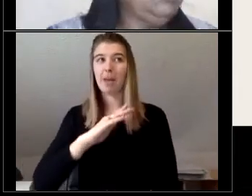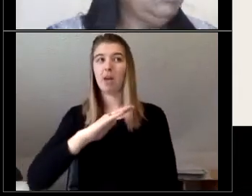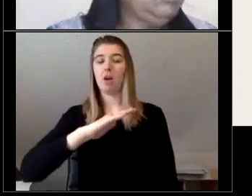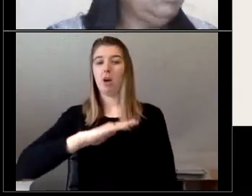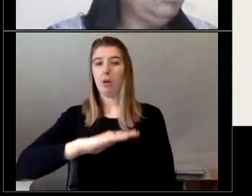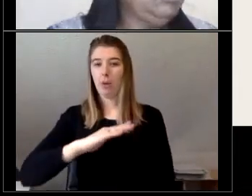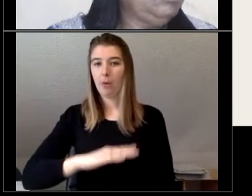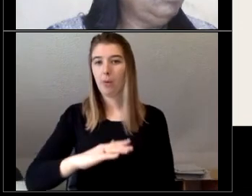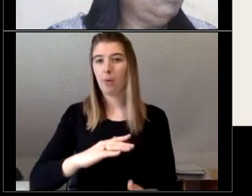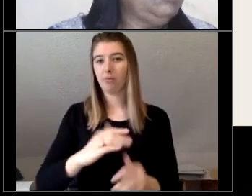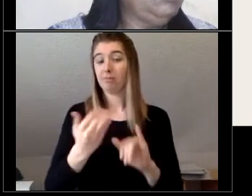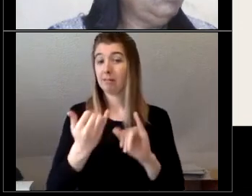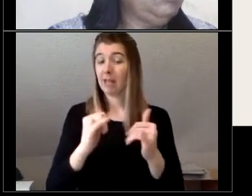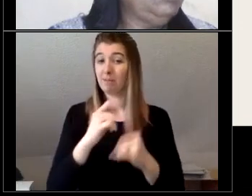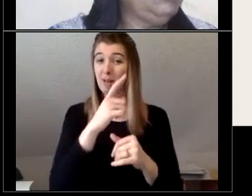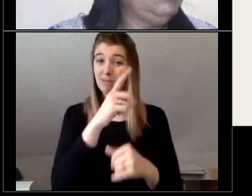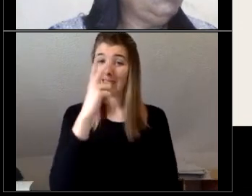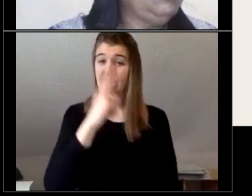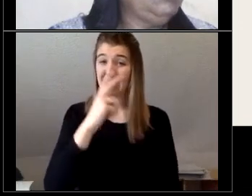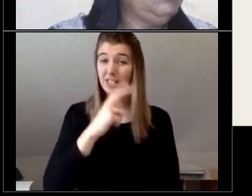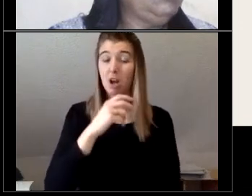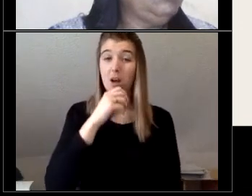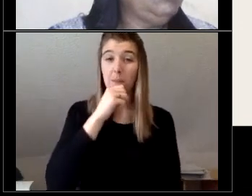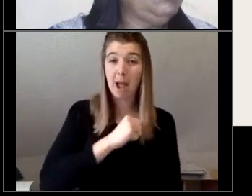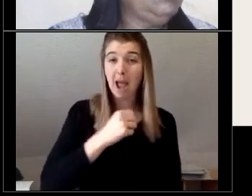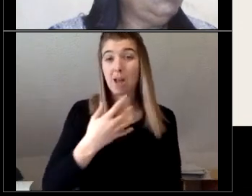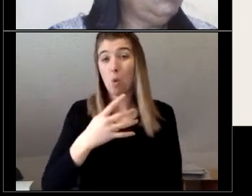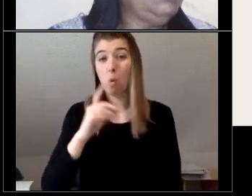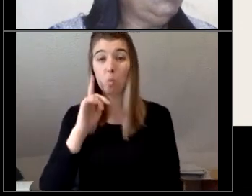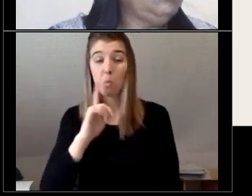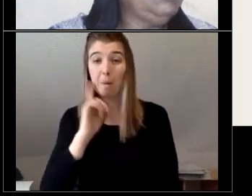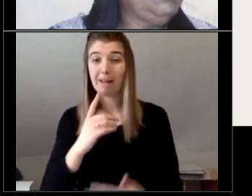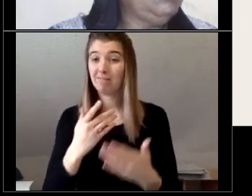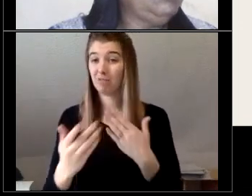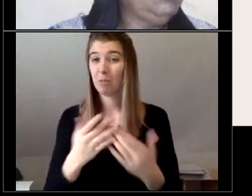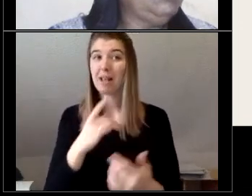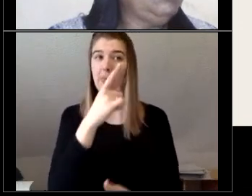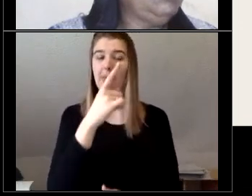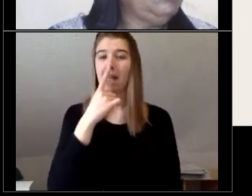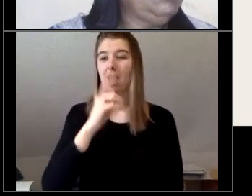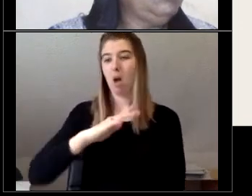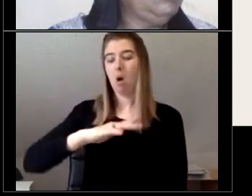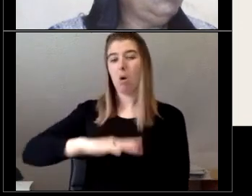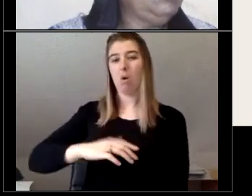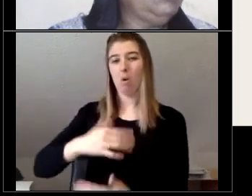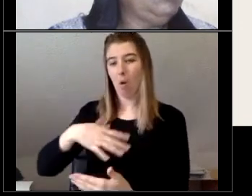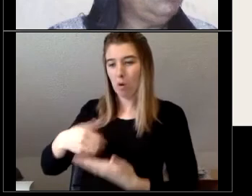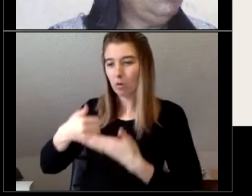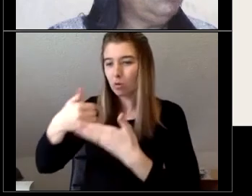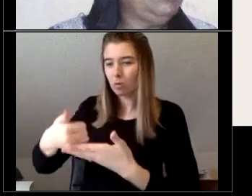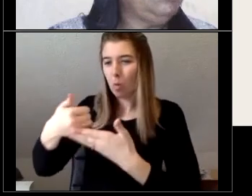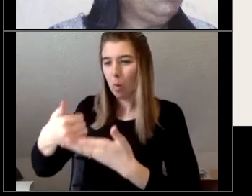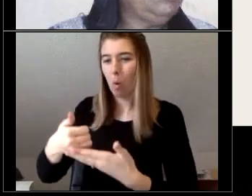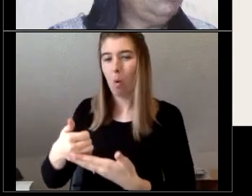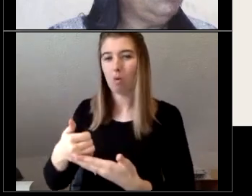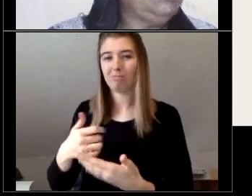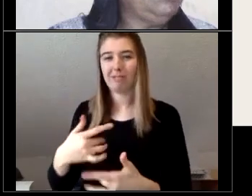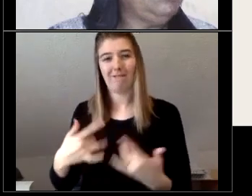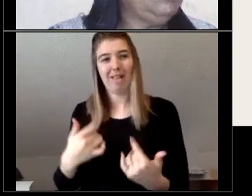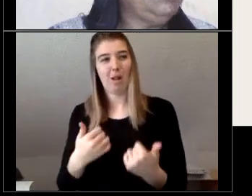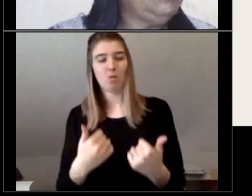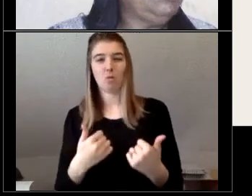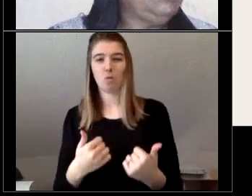senior researcher, men and women. I think having reaching out directly and asking